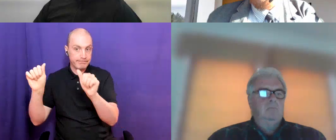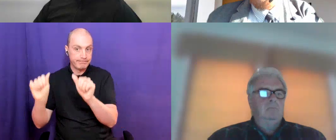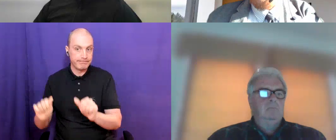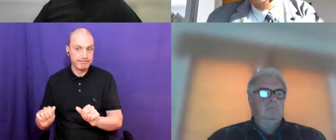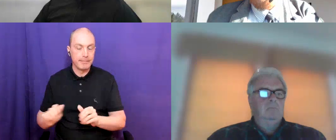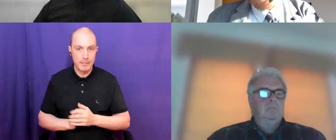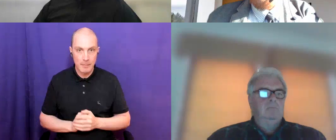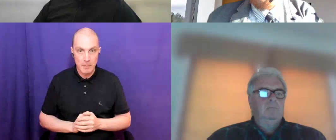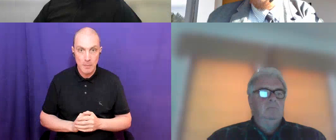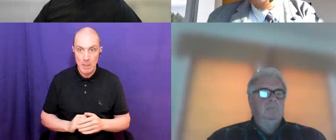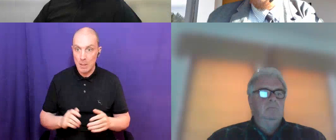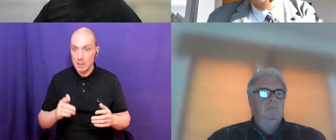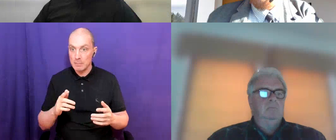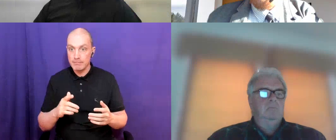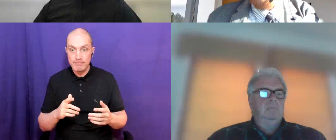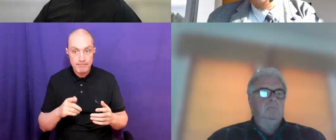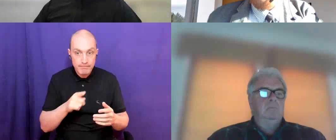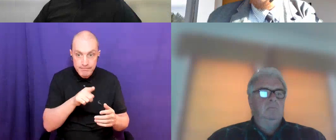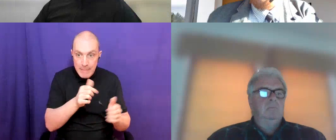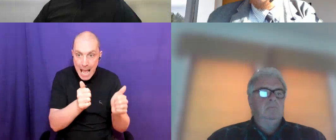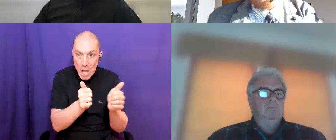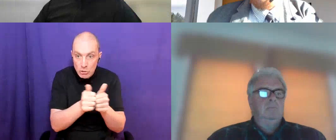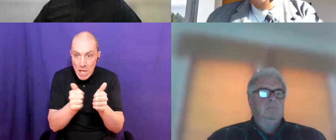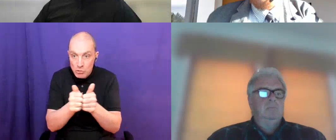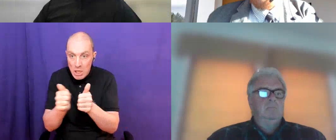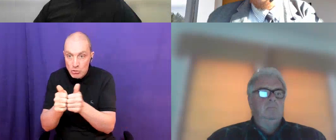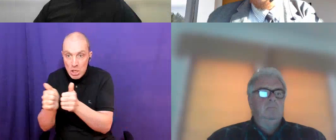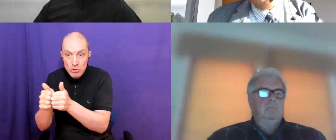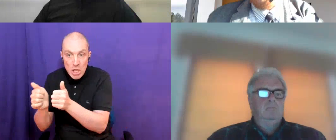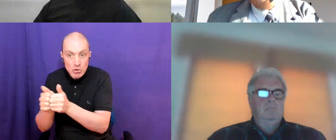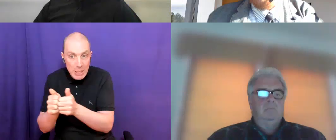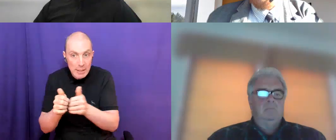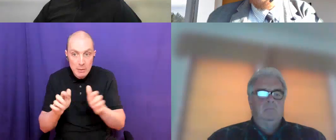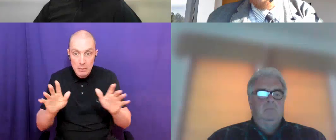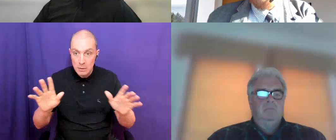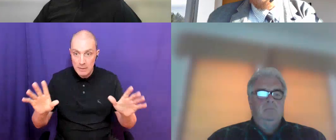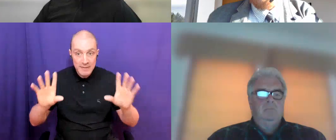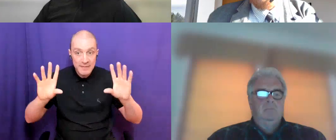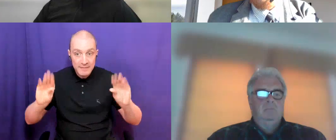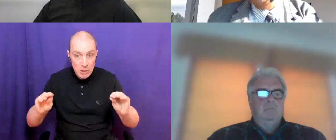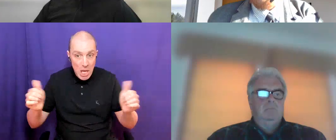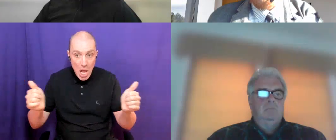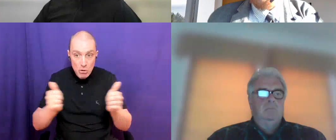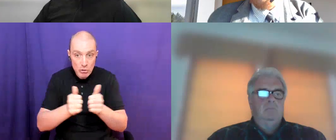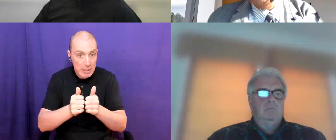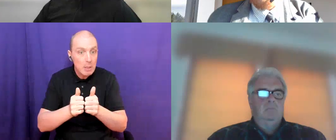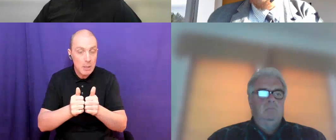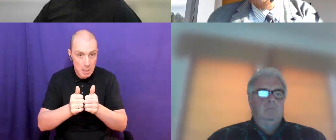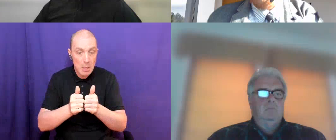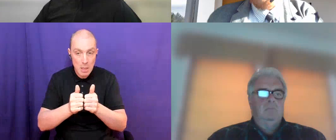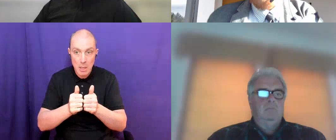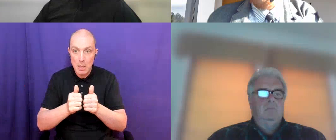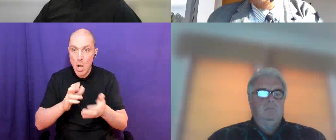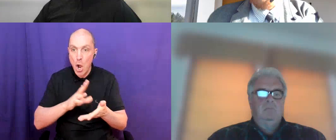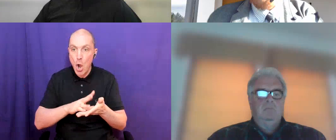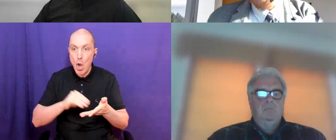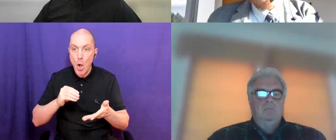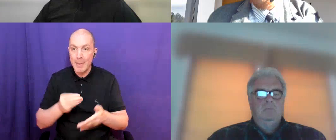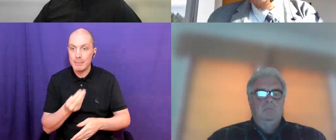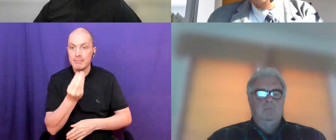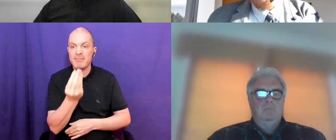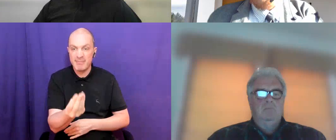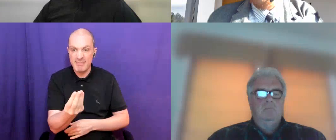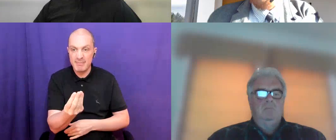I will then seek candidates and agents' acceptance of the results before providing a copy of the results to